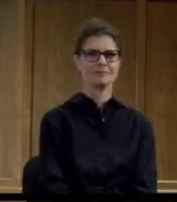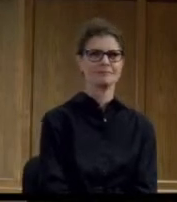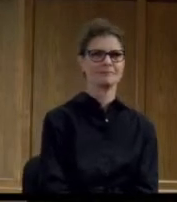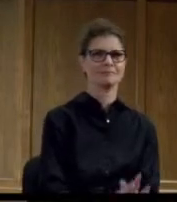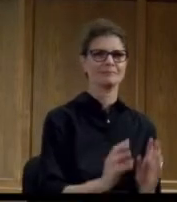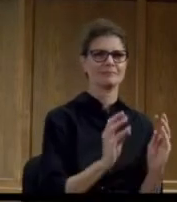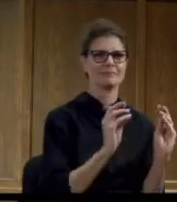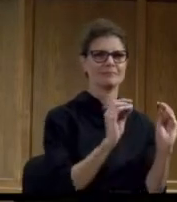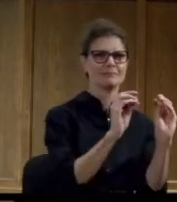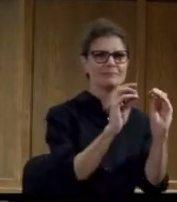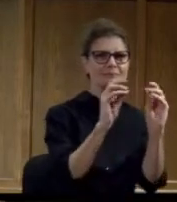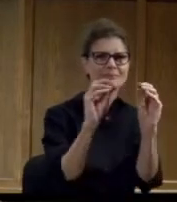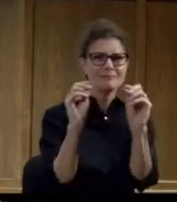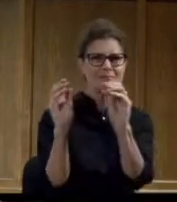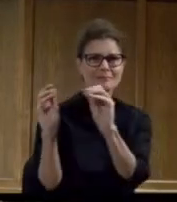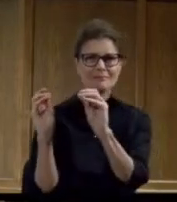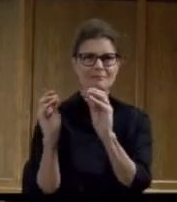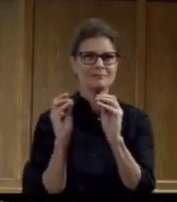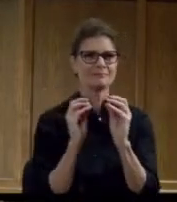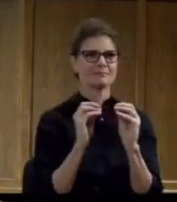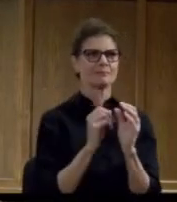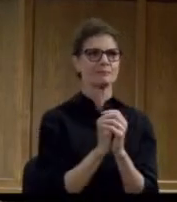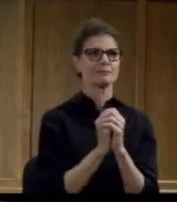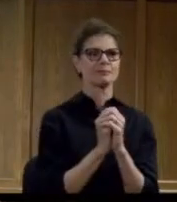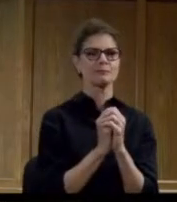Okay, hopefully you were able to share something.